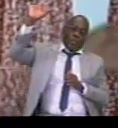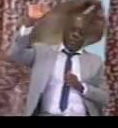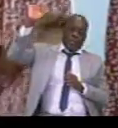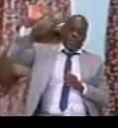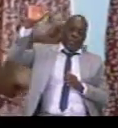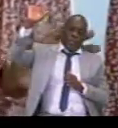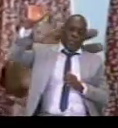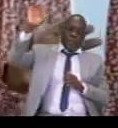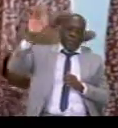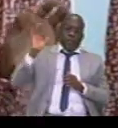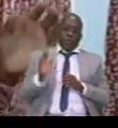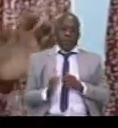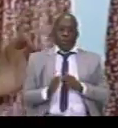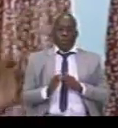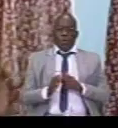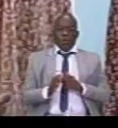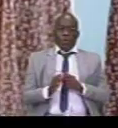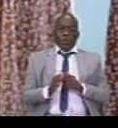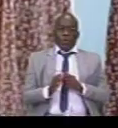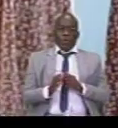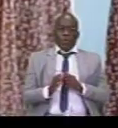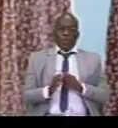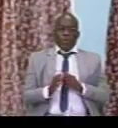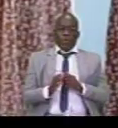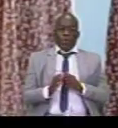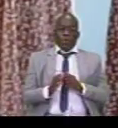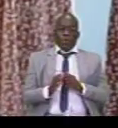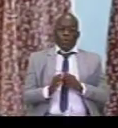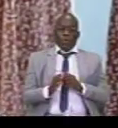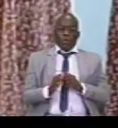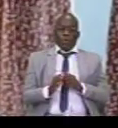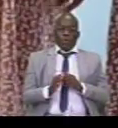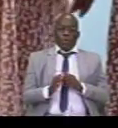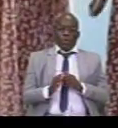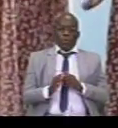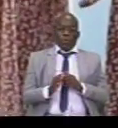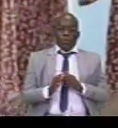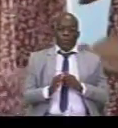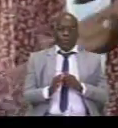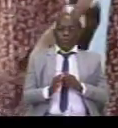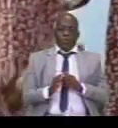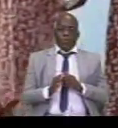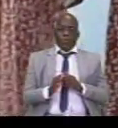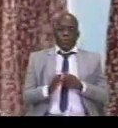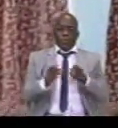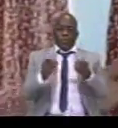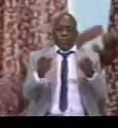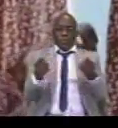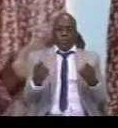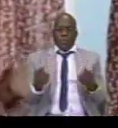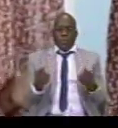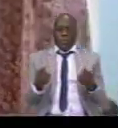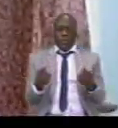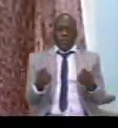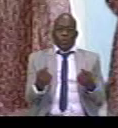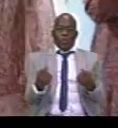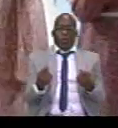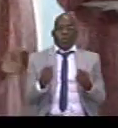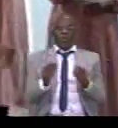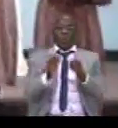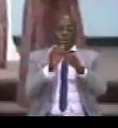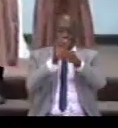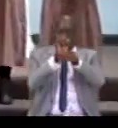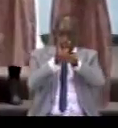Him. Oh, worship Him. Come bow down.